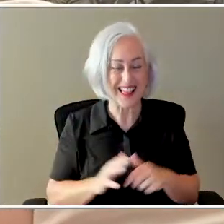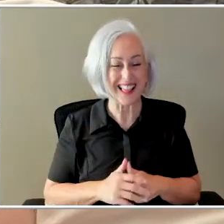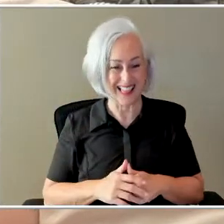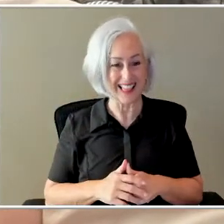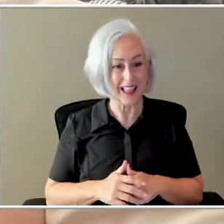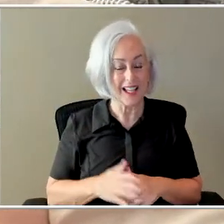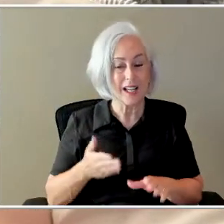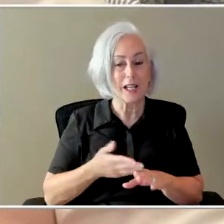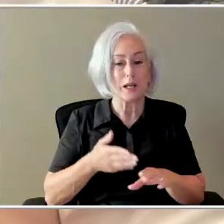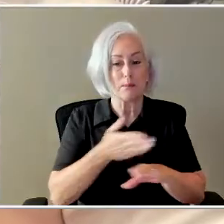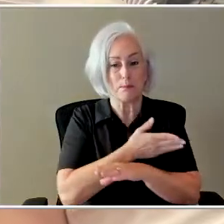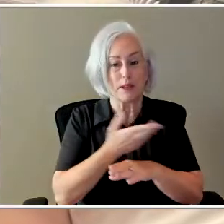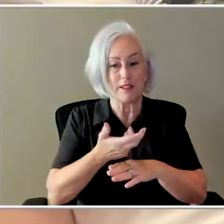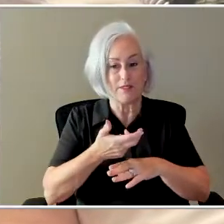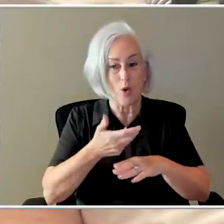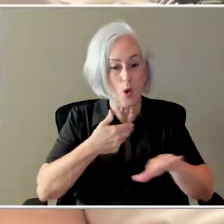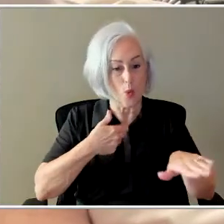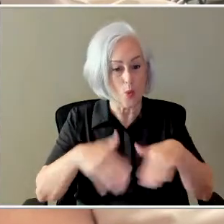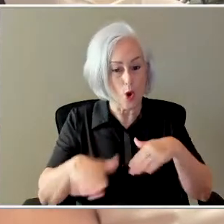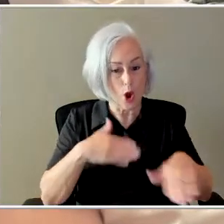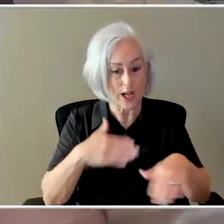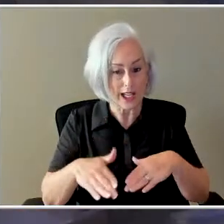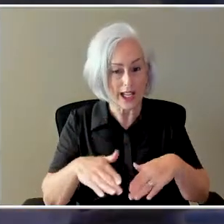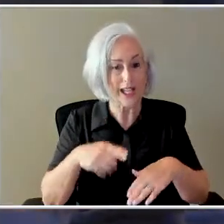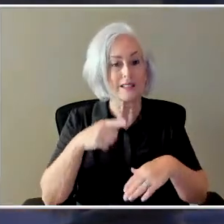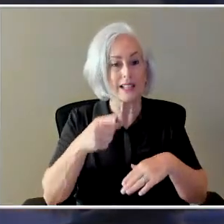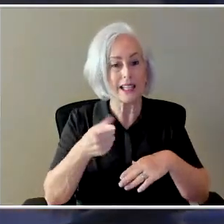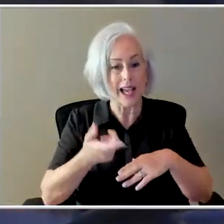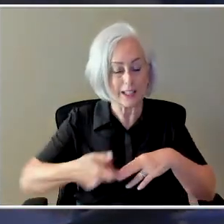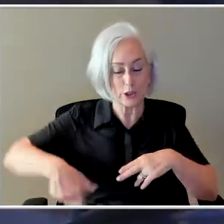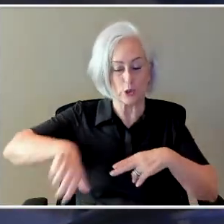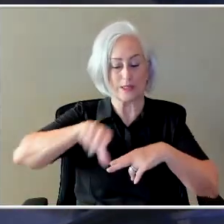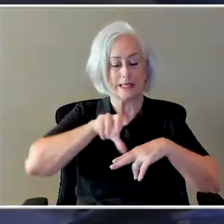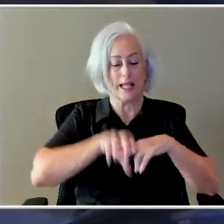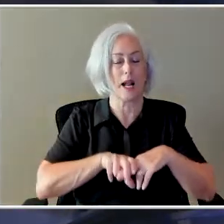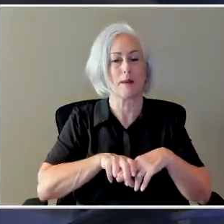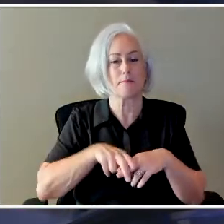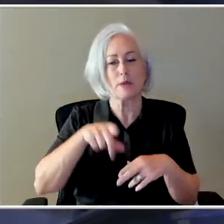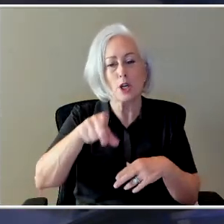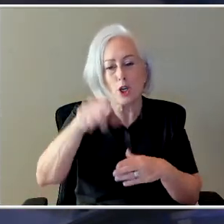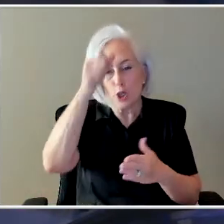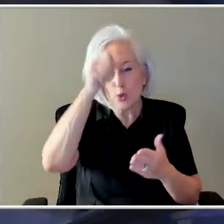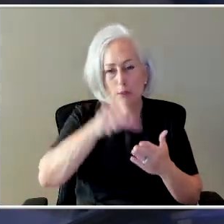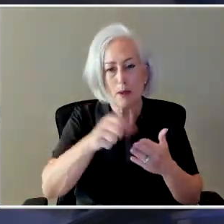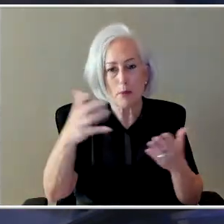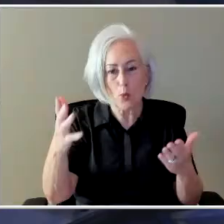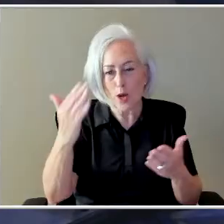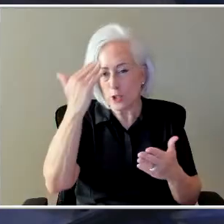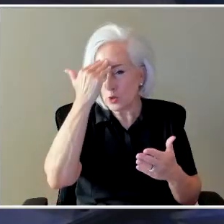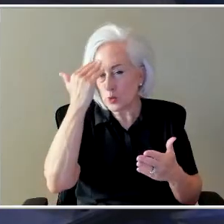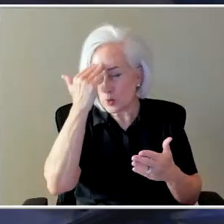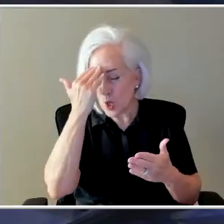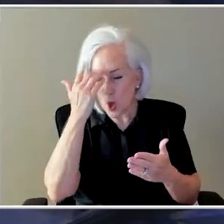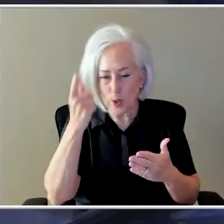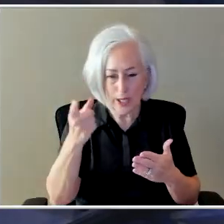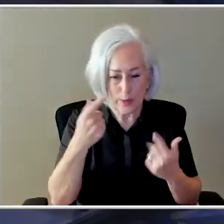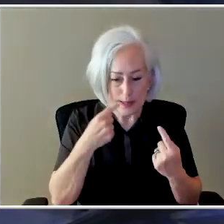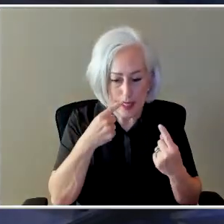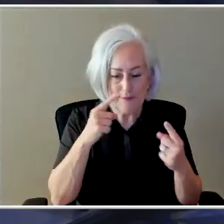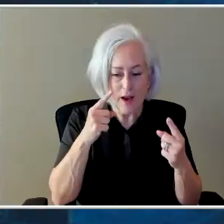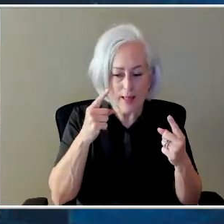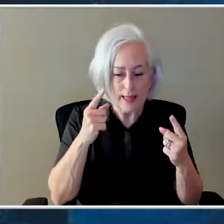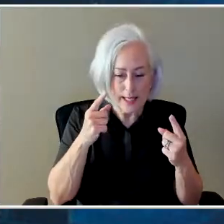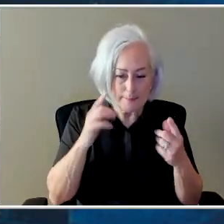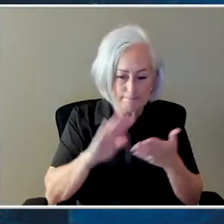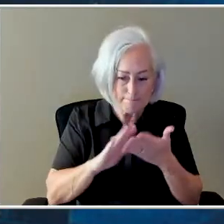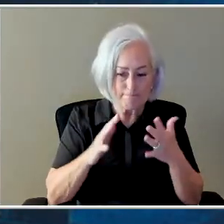Abby, what do you remember some of those signs that he was starting to come around? I mean, kind of similar to what she